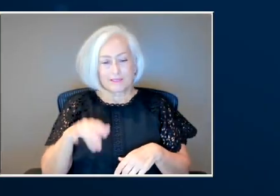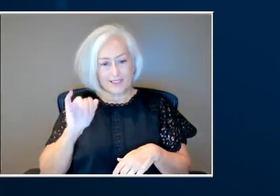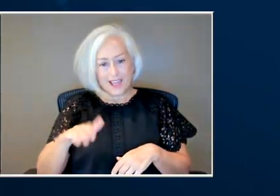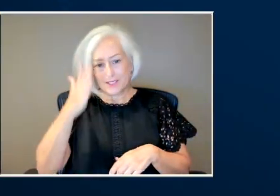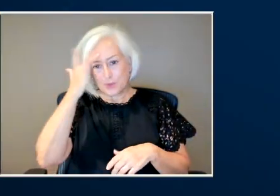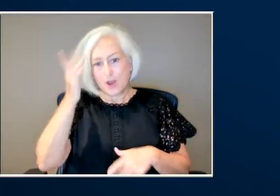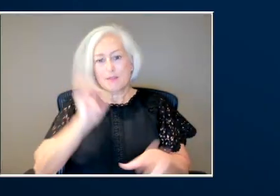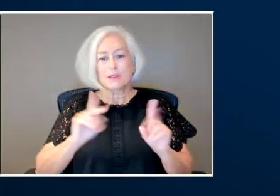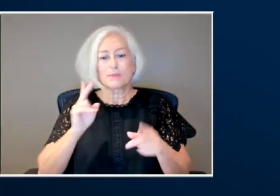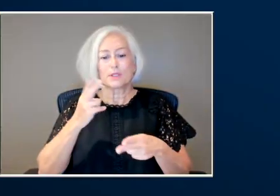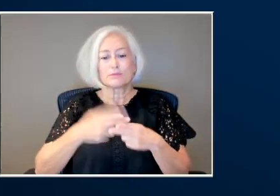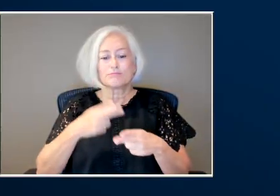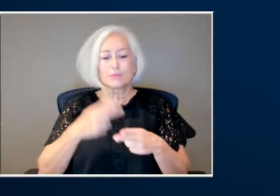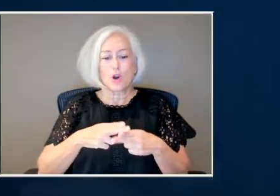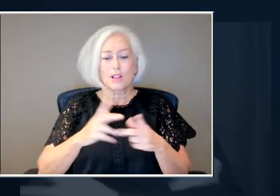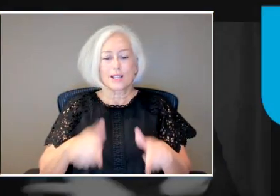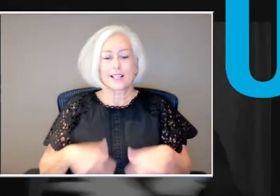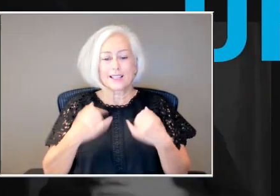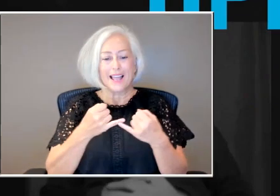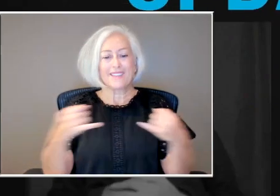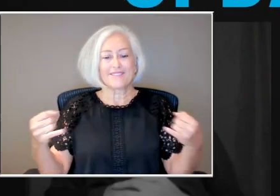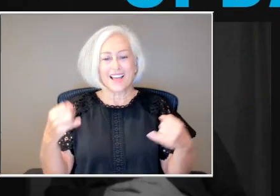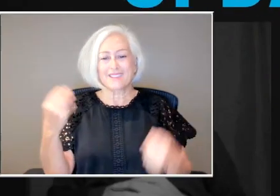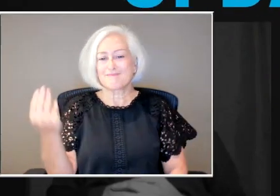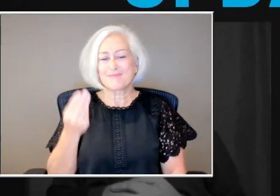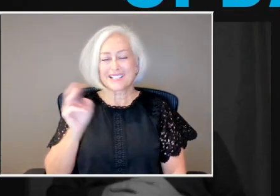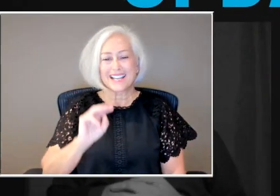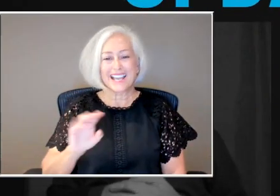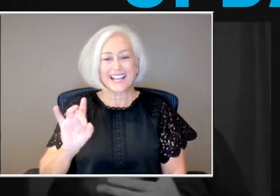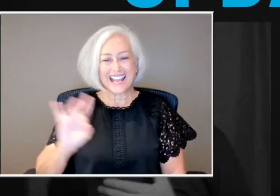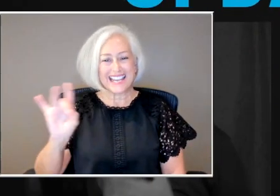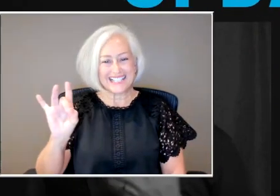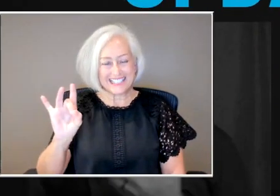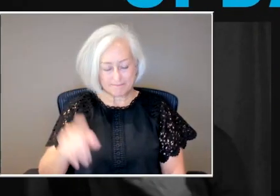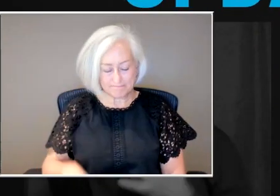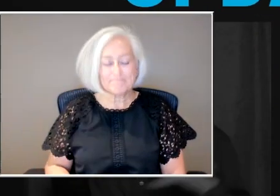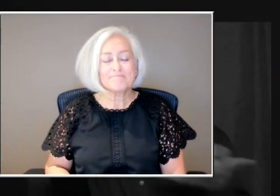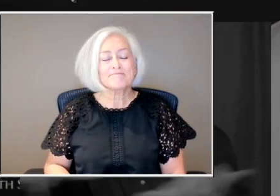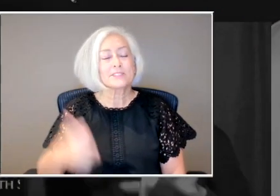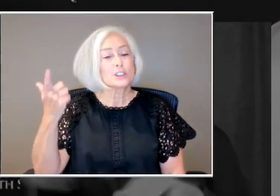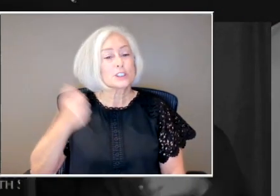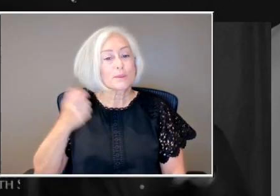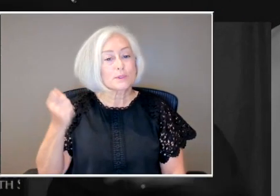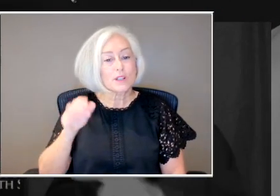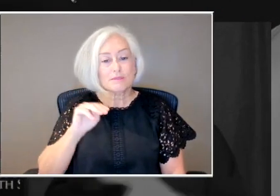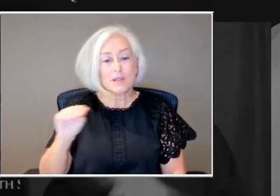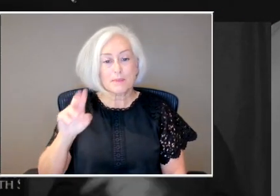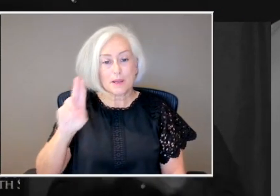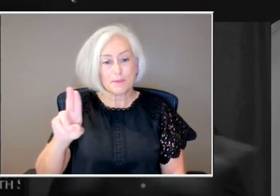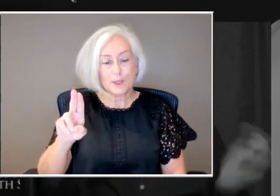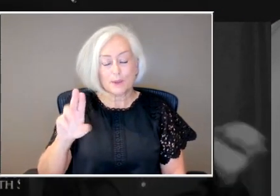lifeline. Monday at 8 a.m. Subscribe to our Morning Medical Update and Open